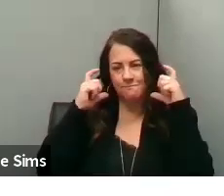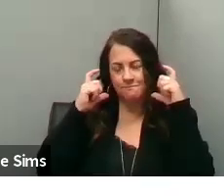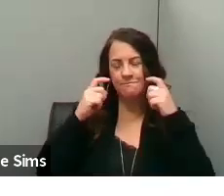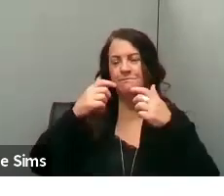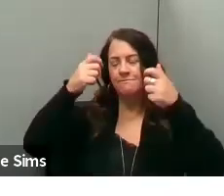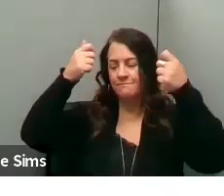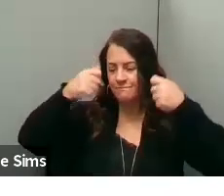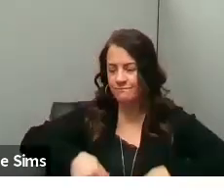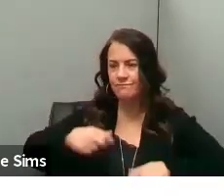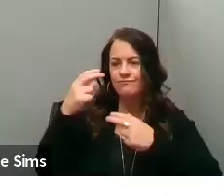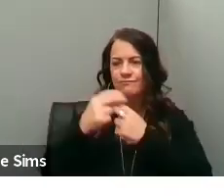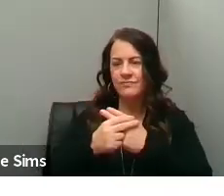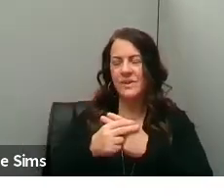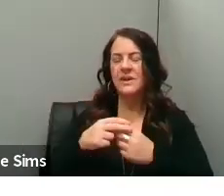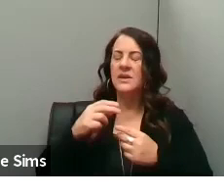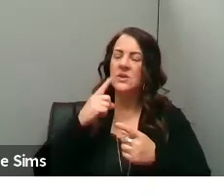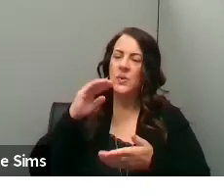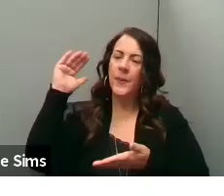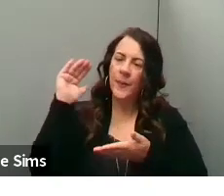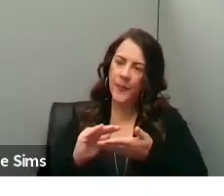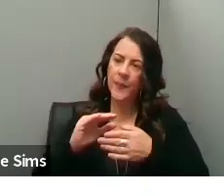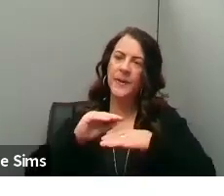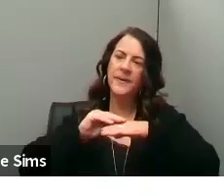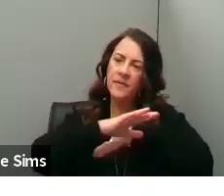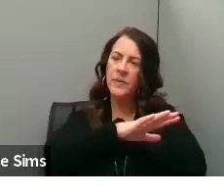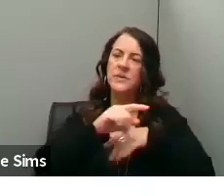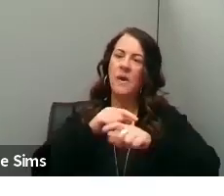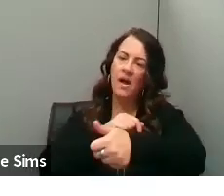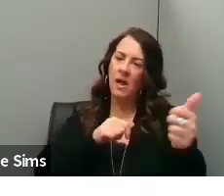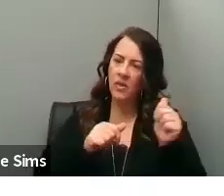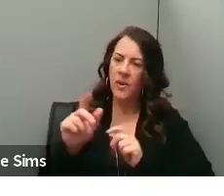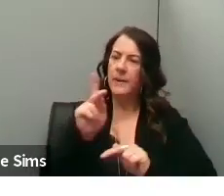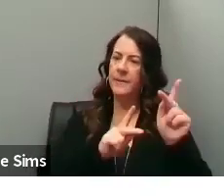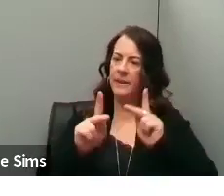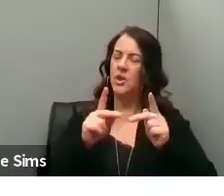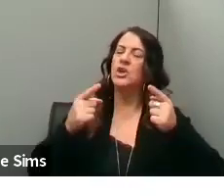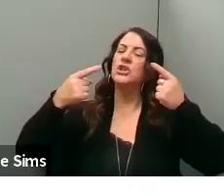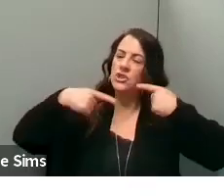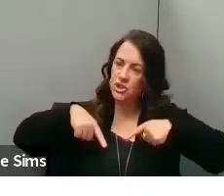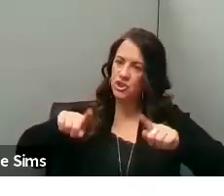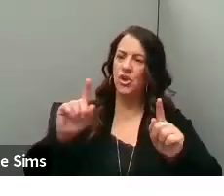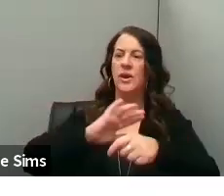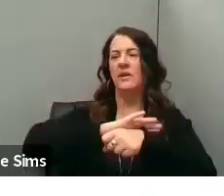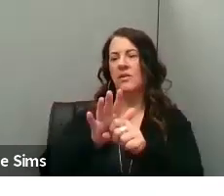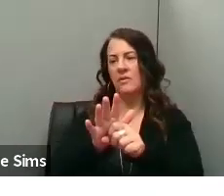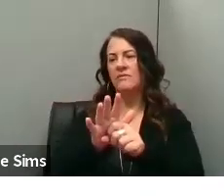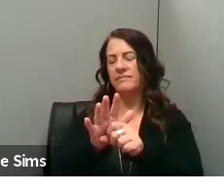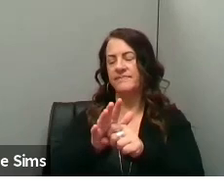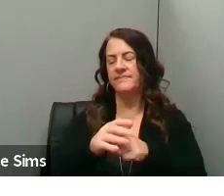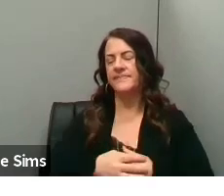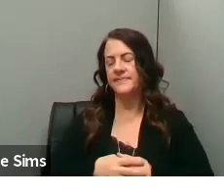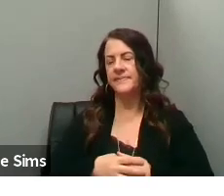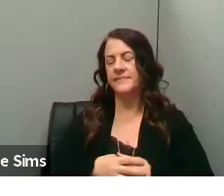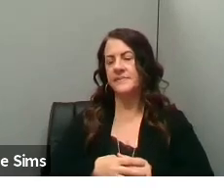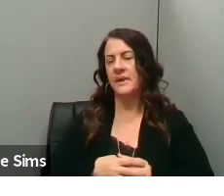to others that the employee comes into contact with during the COVID-19 pandemic.